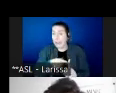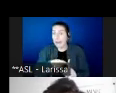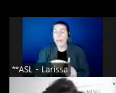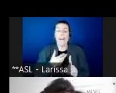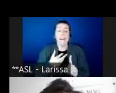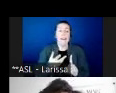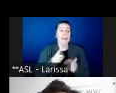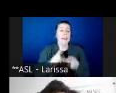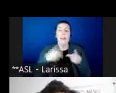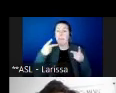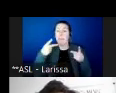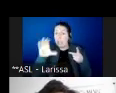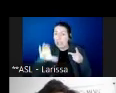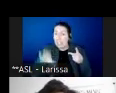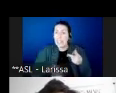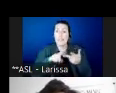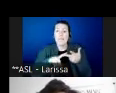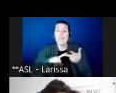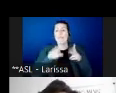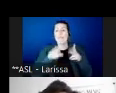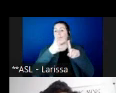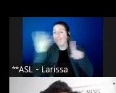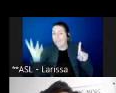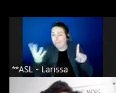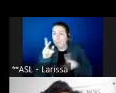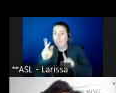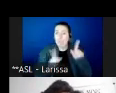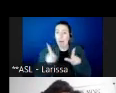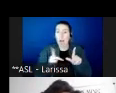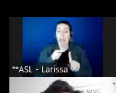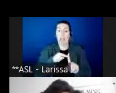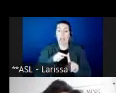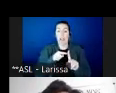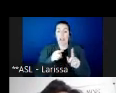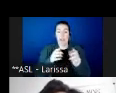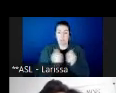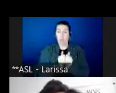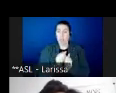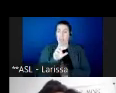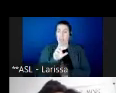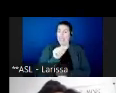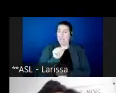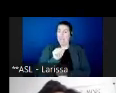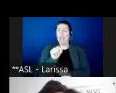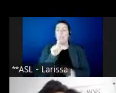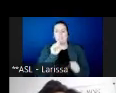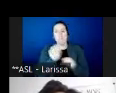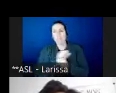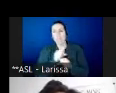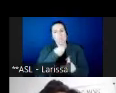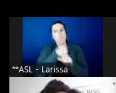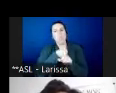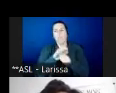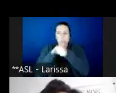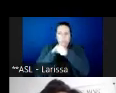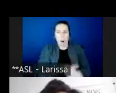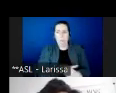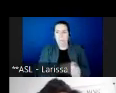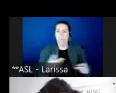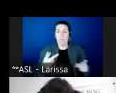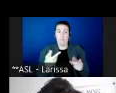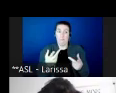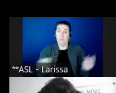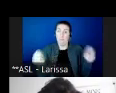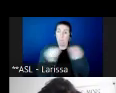people of color, 2S LGBTQ plus folks, and people with disabilities are disproportionately impacted by sexual